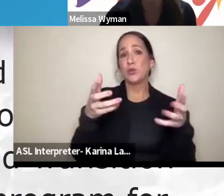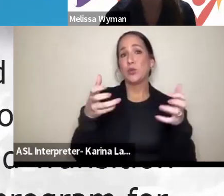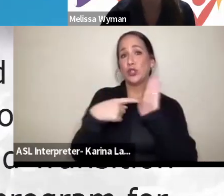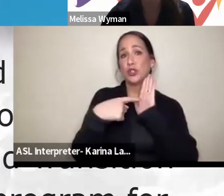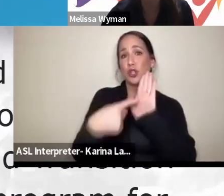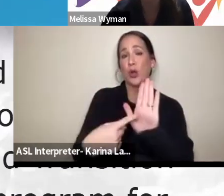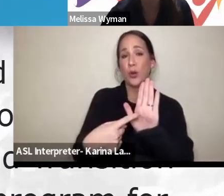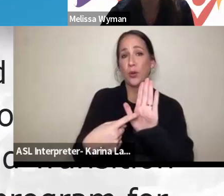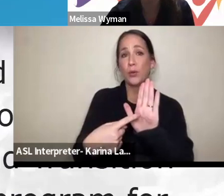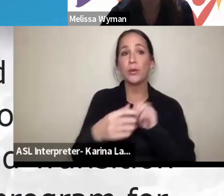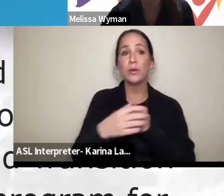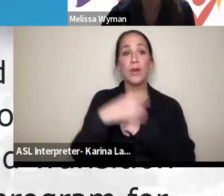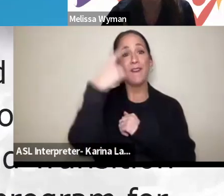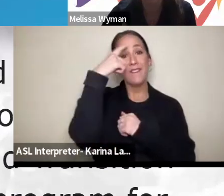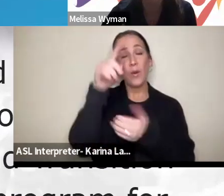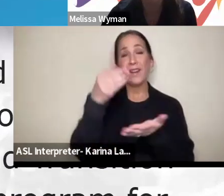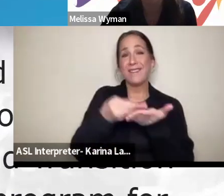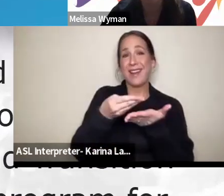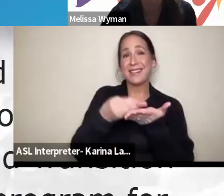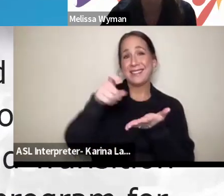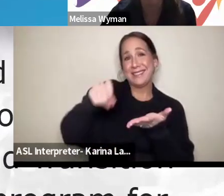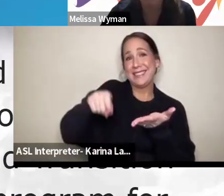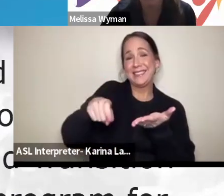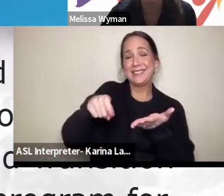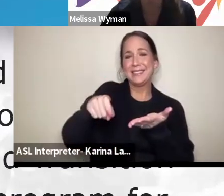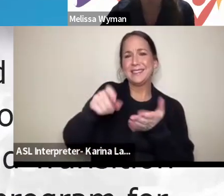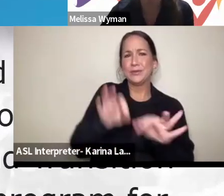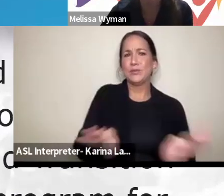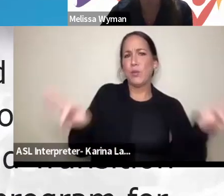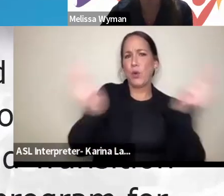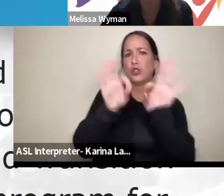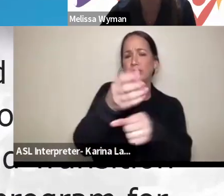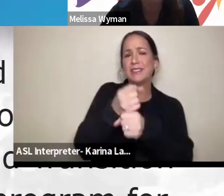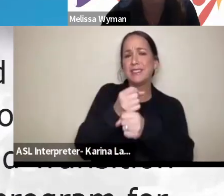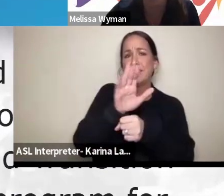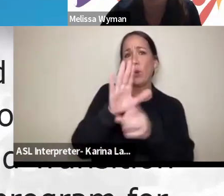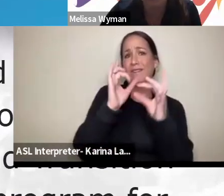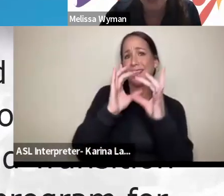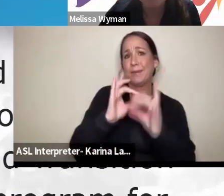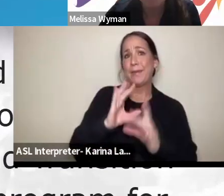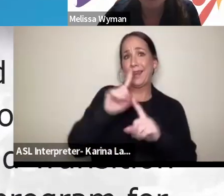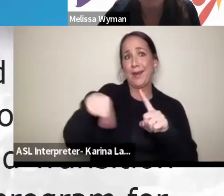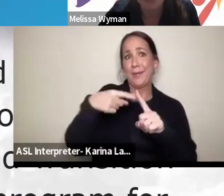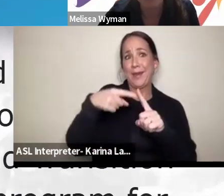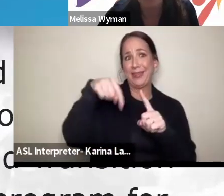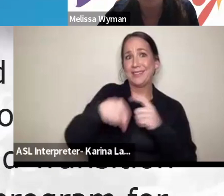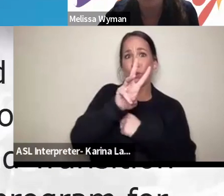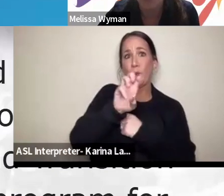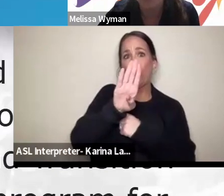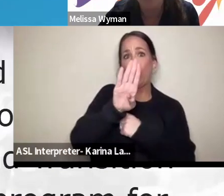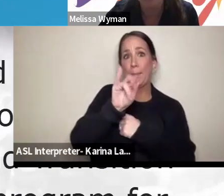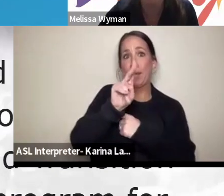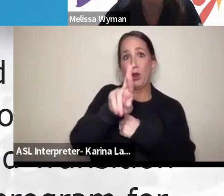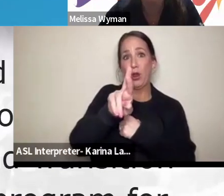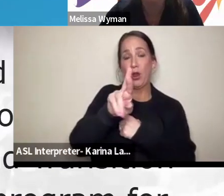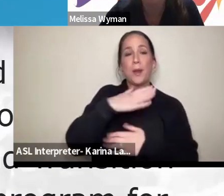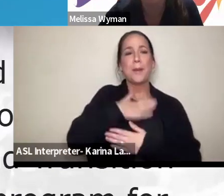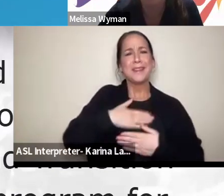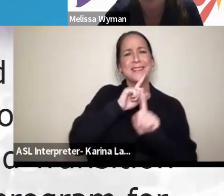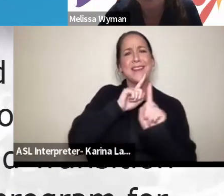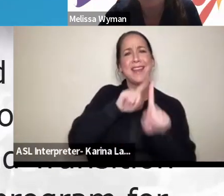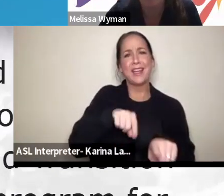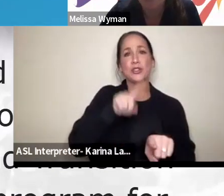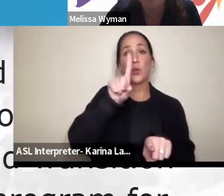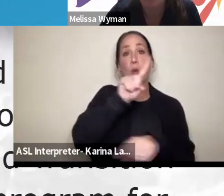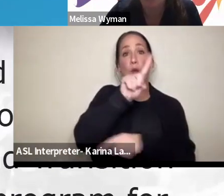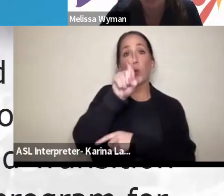Also, for funding needs, it's very important to receive your feedback about our webinars. Please answer the one question poll by